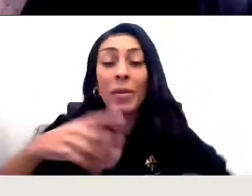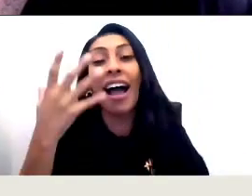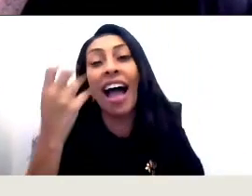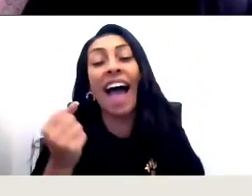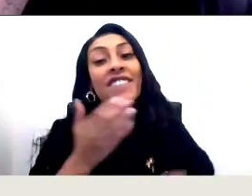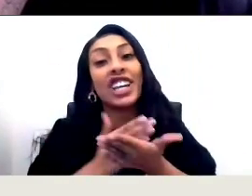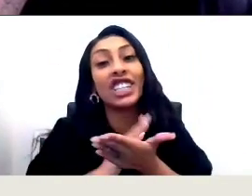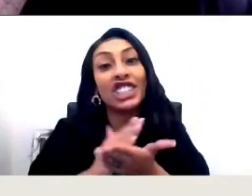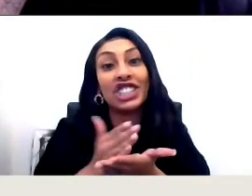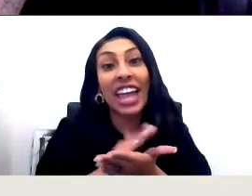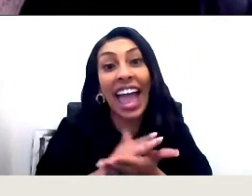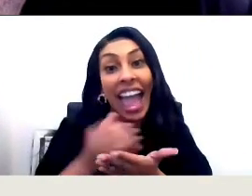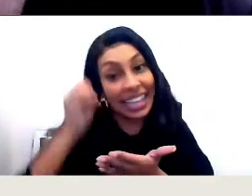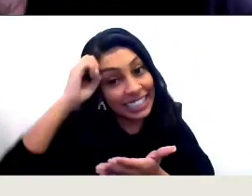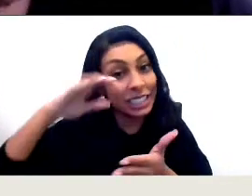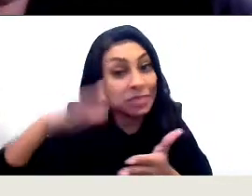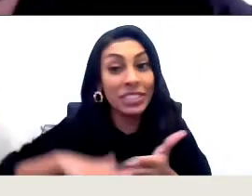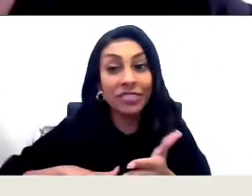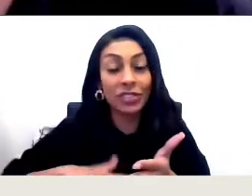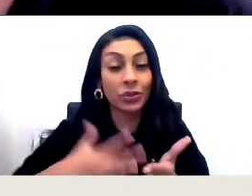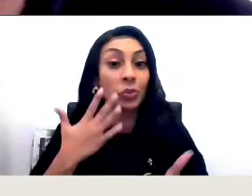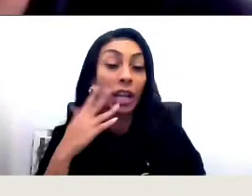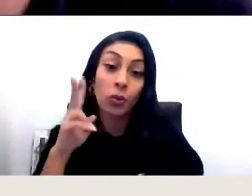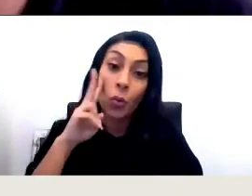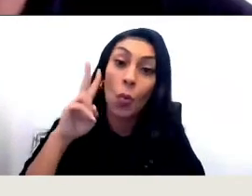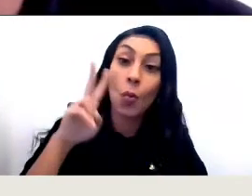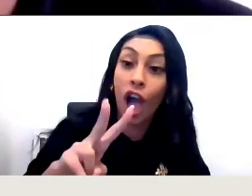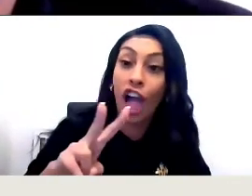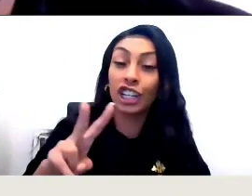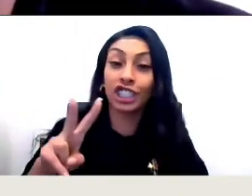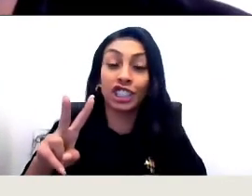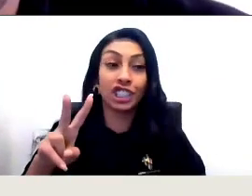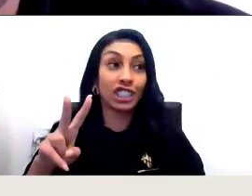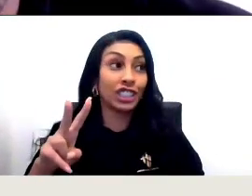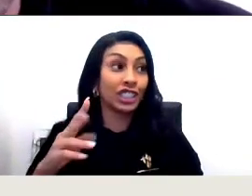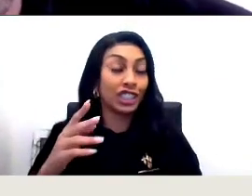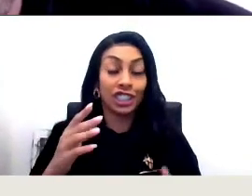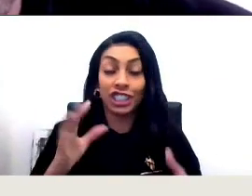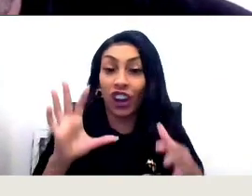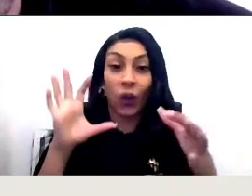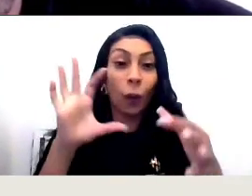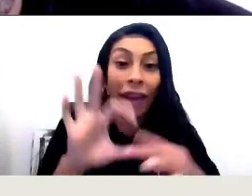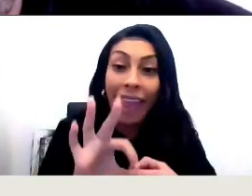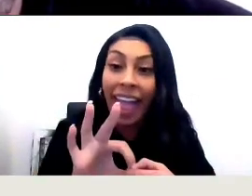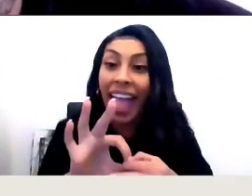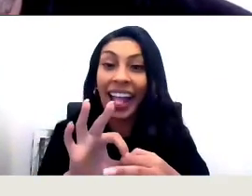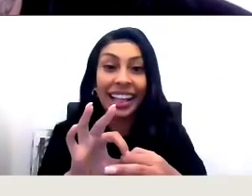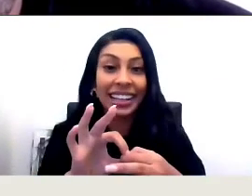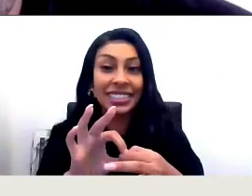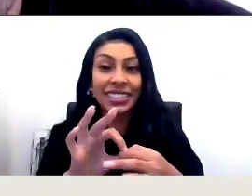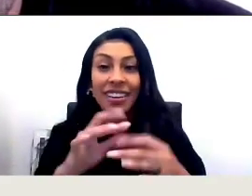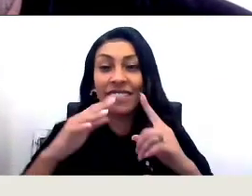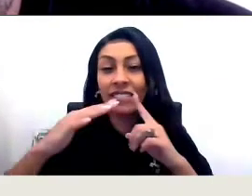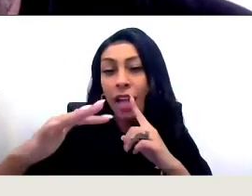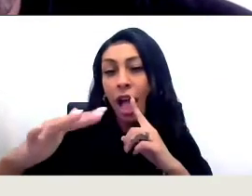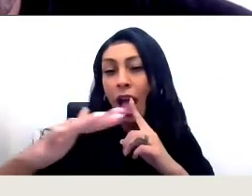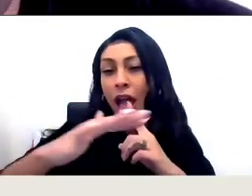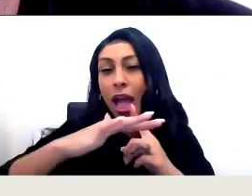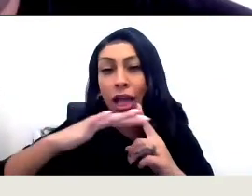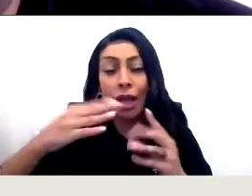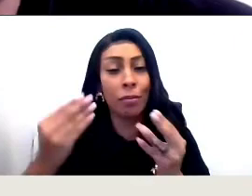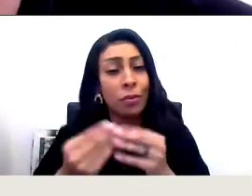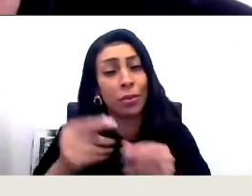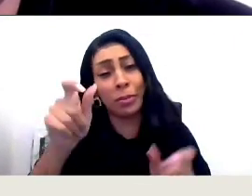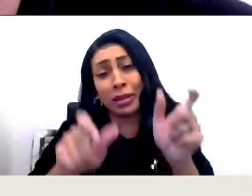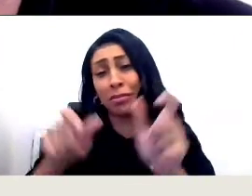of shared experience. It's lovely when you watch, when you pay attention, when you connect, you see how you vibe with people. Do you know what I mean? You